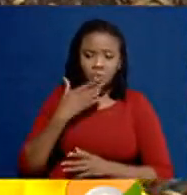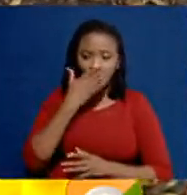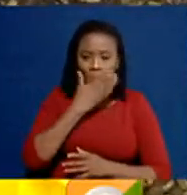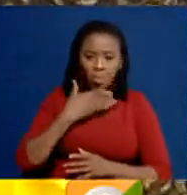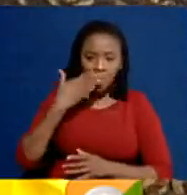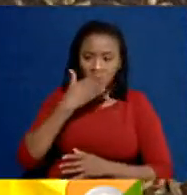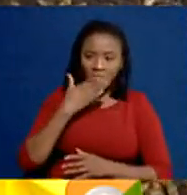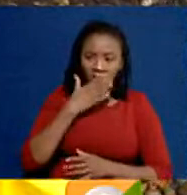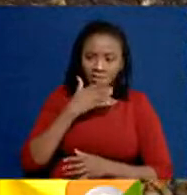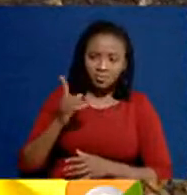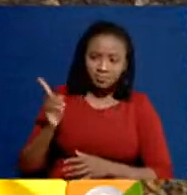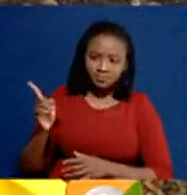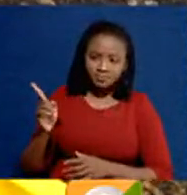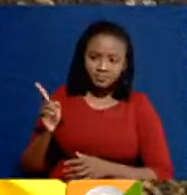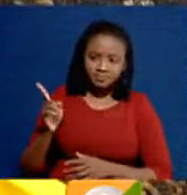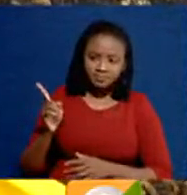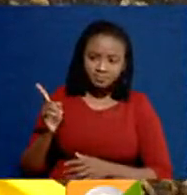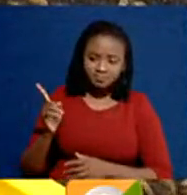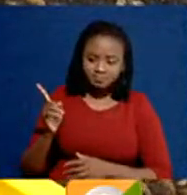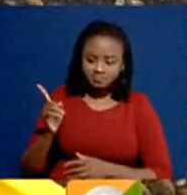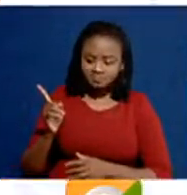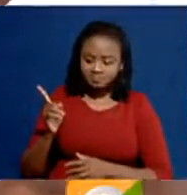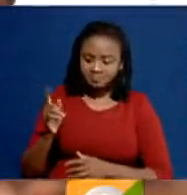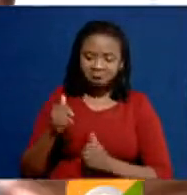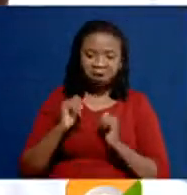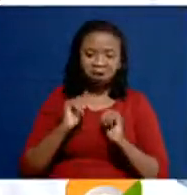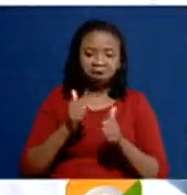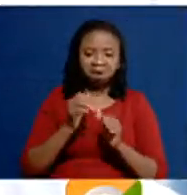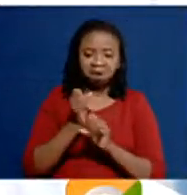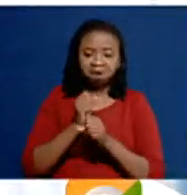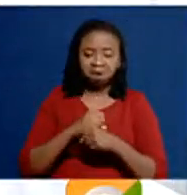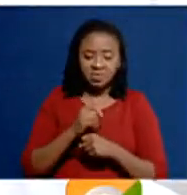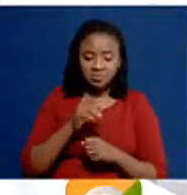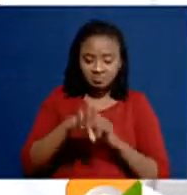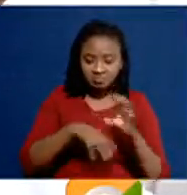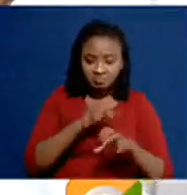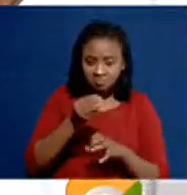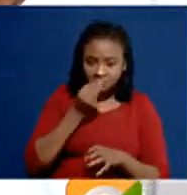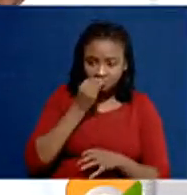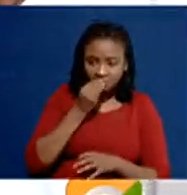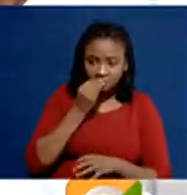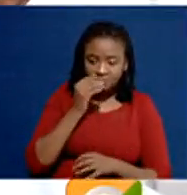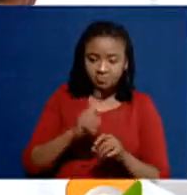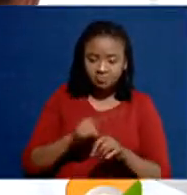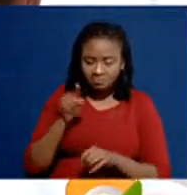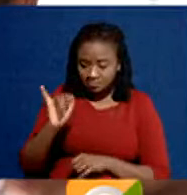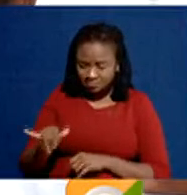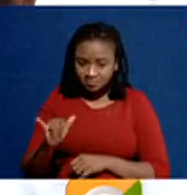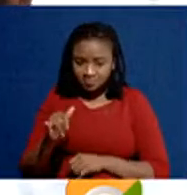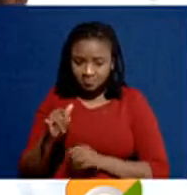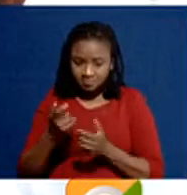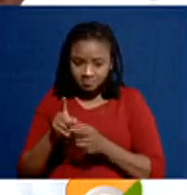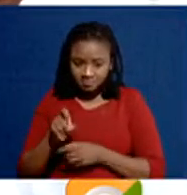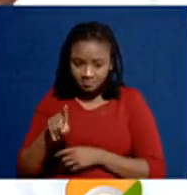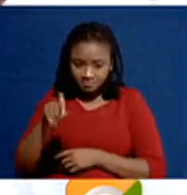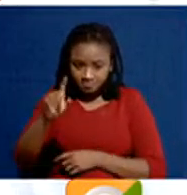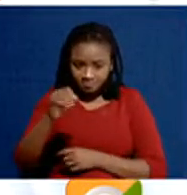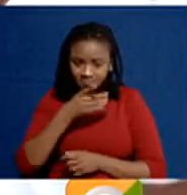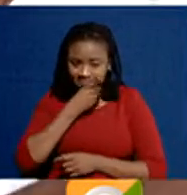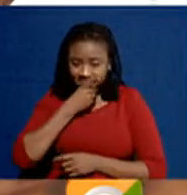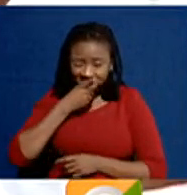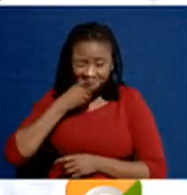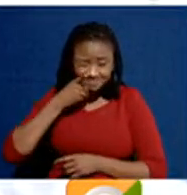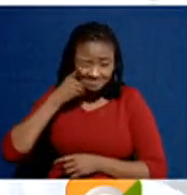a key input in making animal feeds. When we dry the insect, we can take it through more value addition where